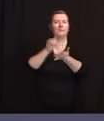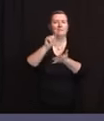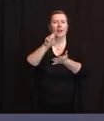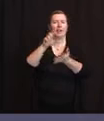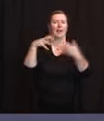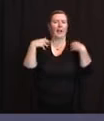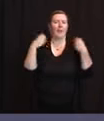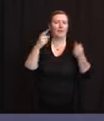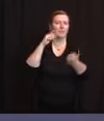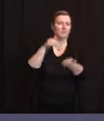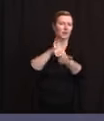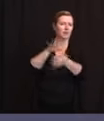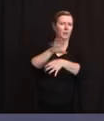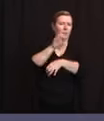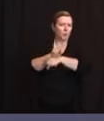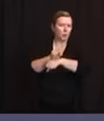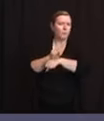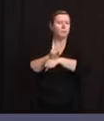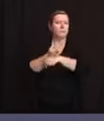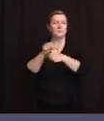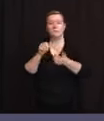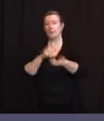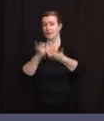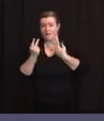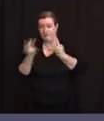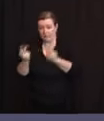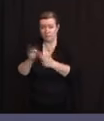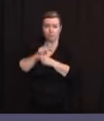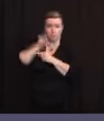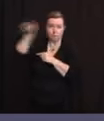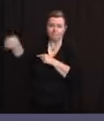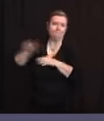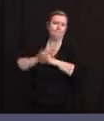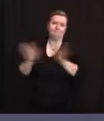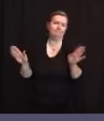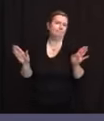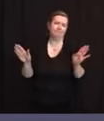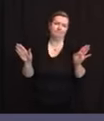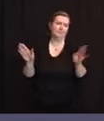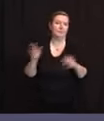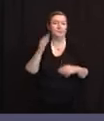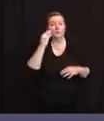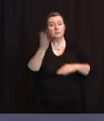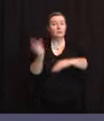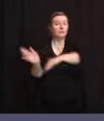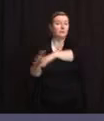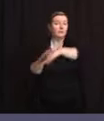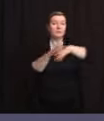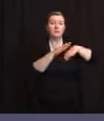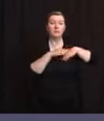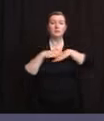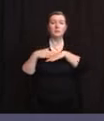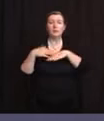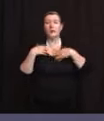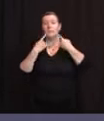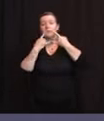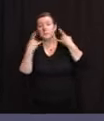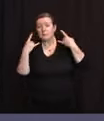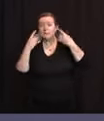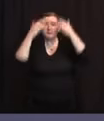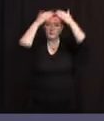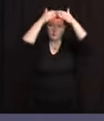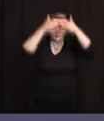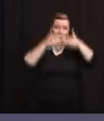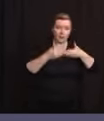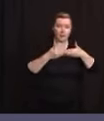and encouraged them and emphasized to inventory all PPE and develop strategies to obtain emergency